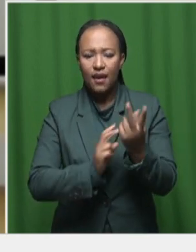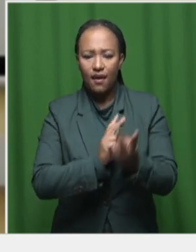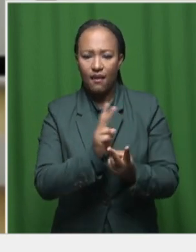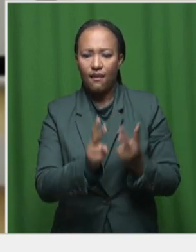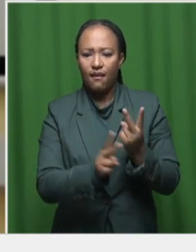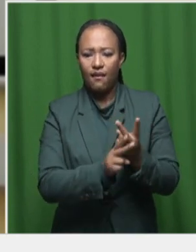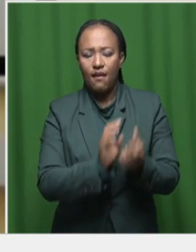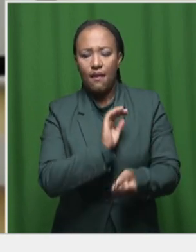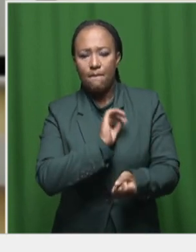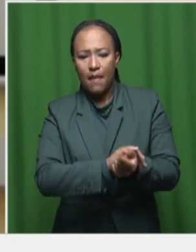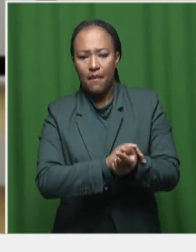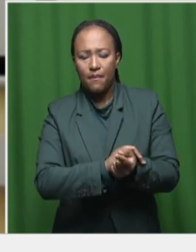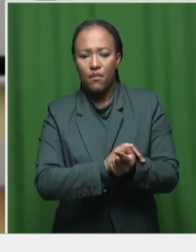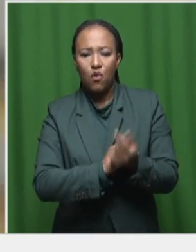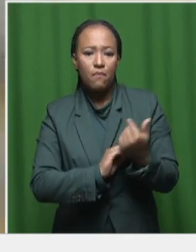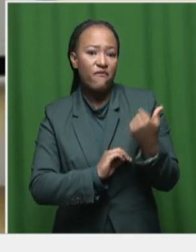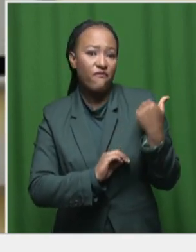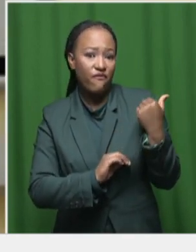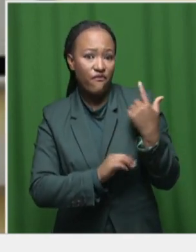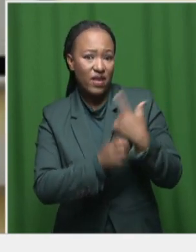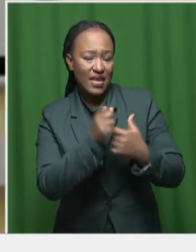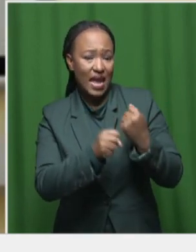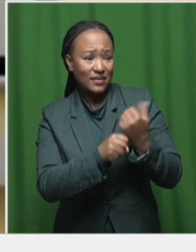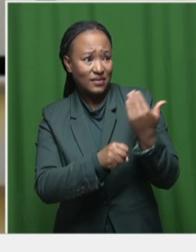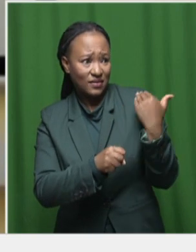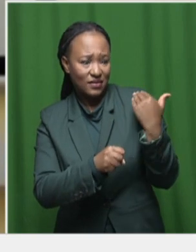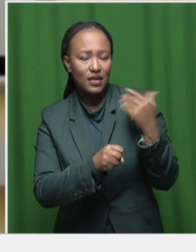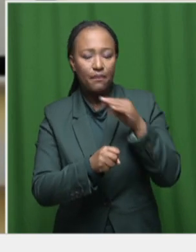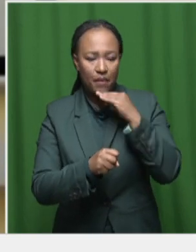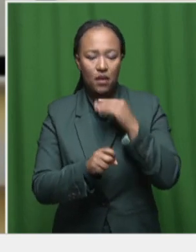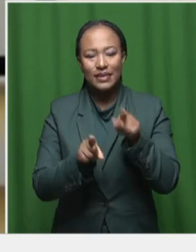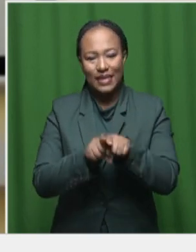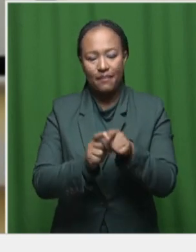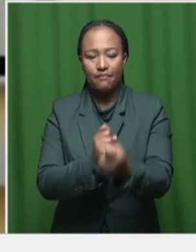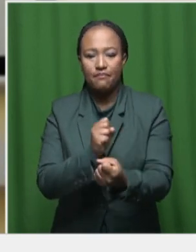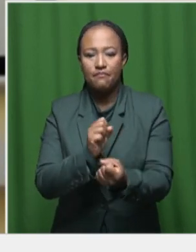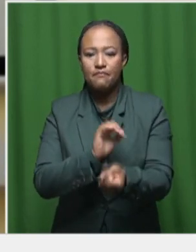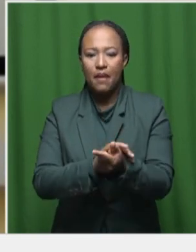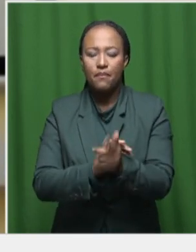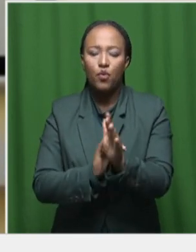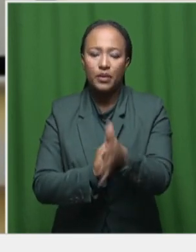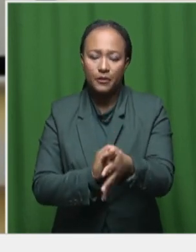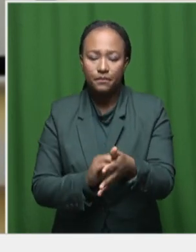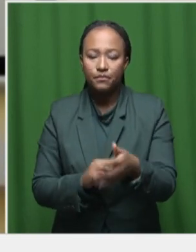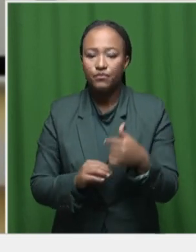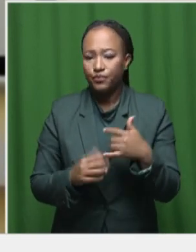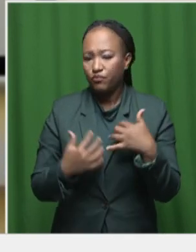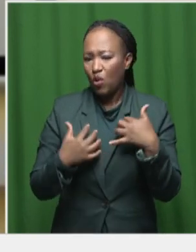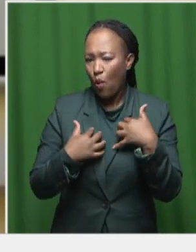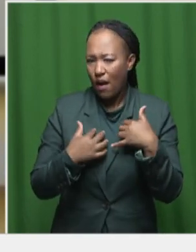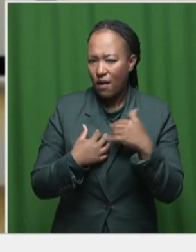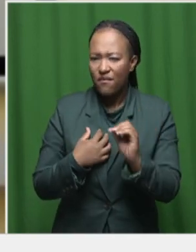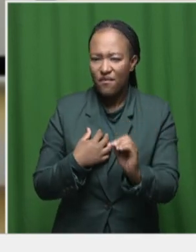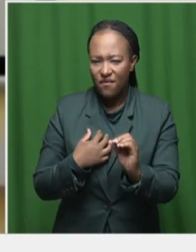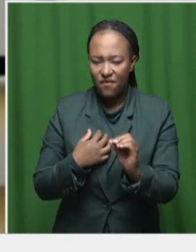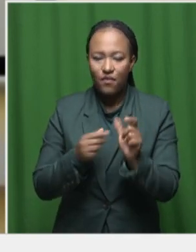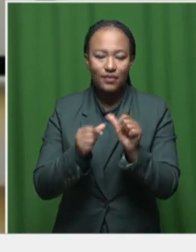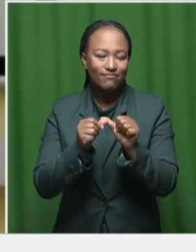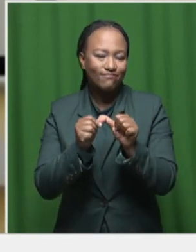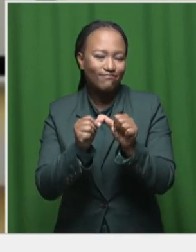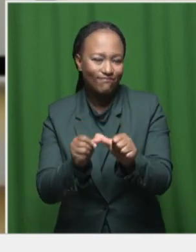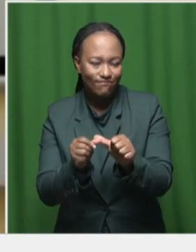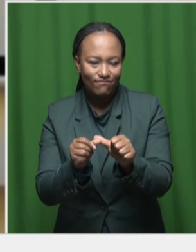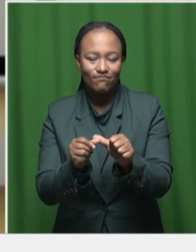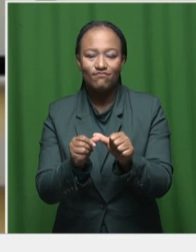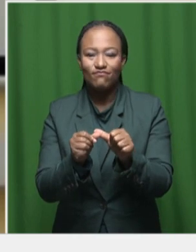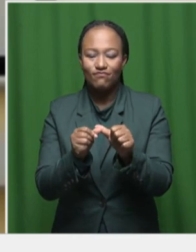in relation to what we had a couple of years ago. We are also very, very worried about the continued movement,